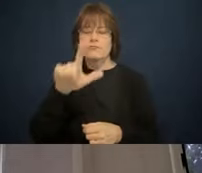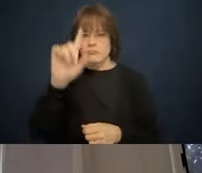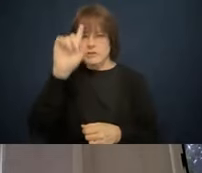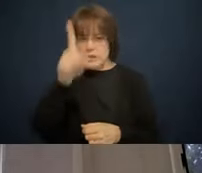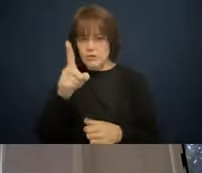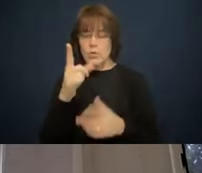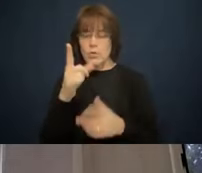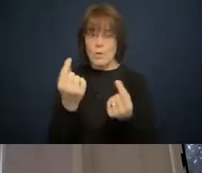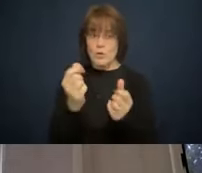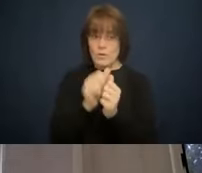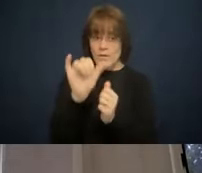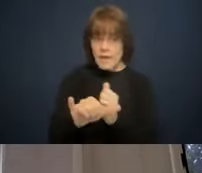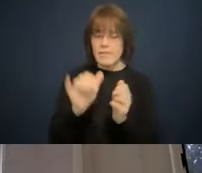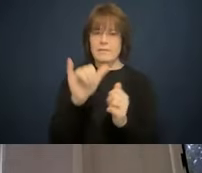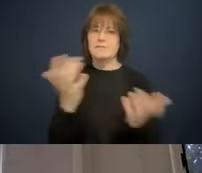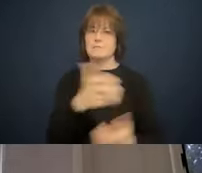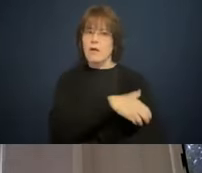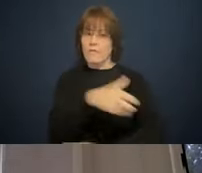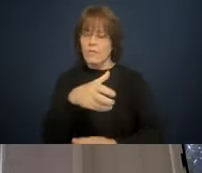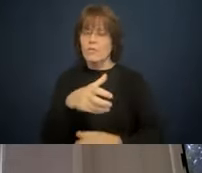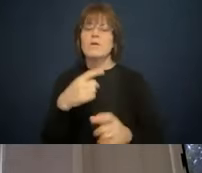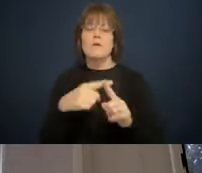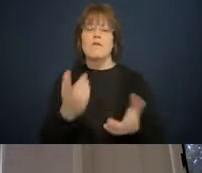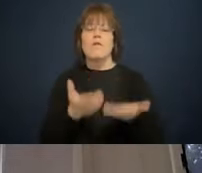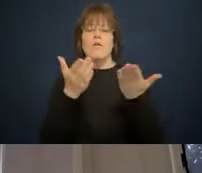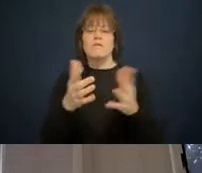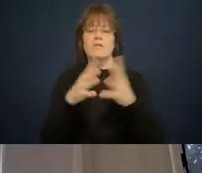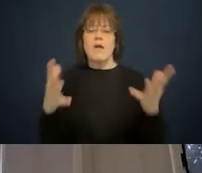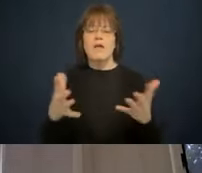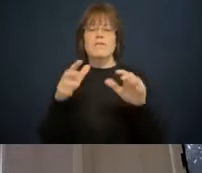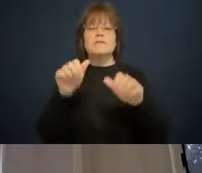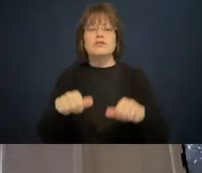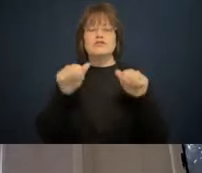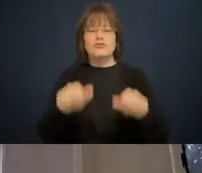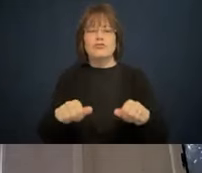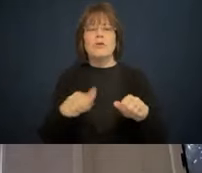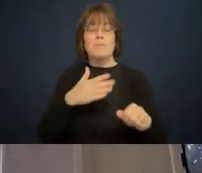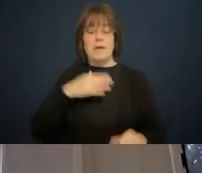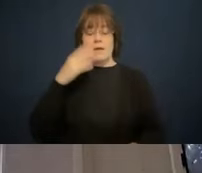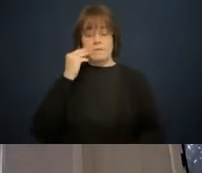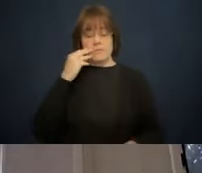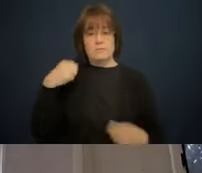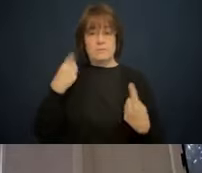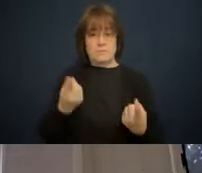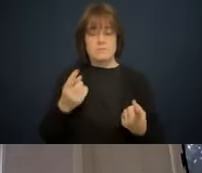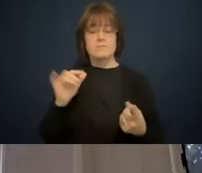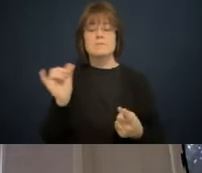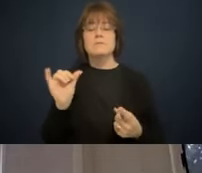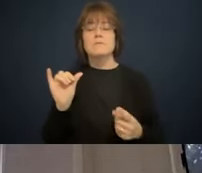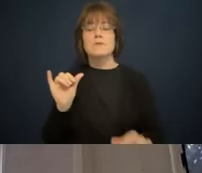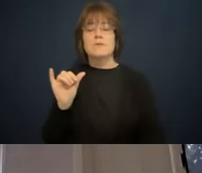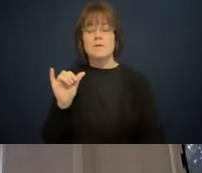powerful it is. And it certainly offers a lot of potential. My experience has been as well